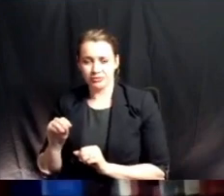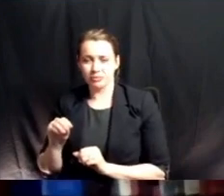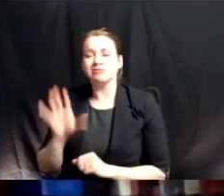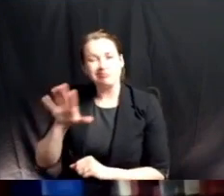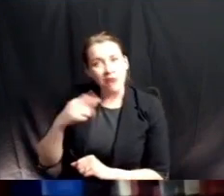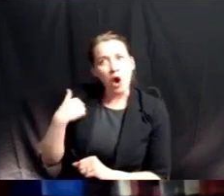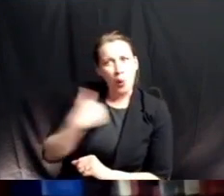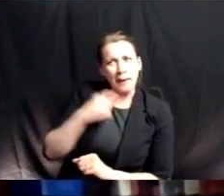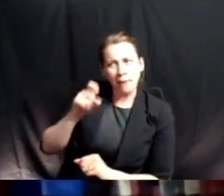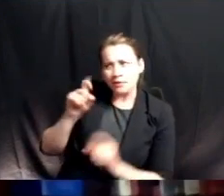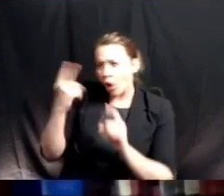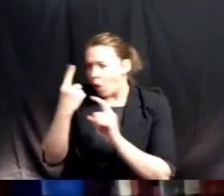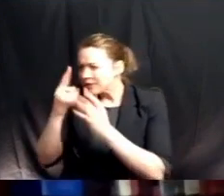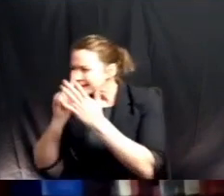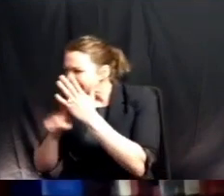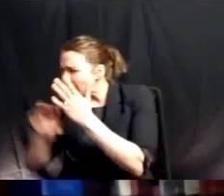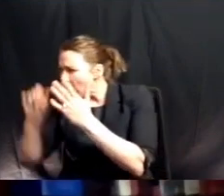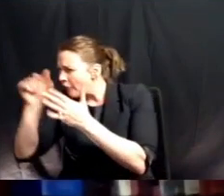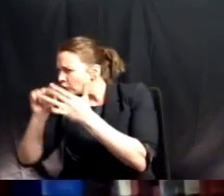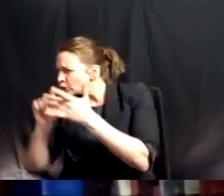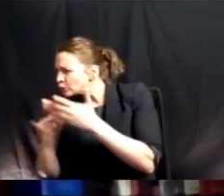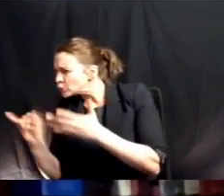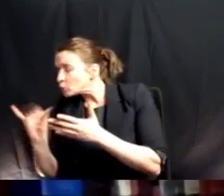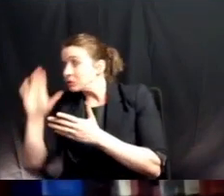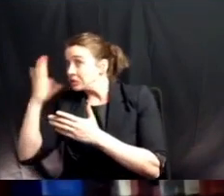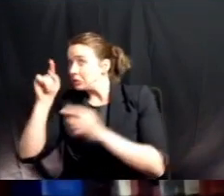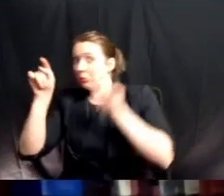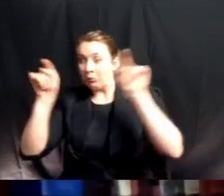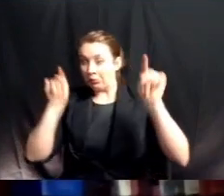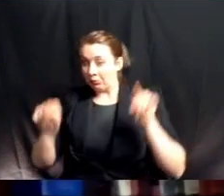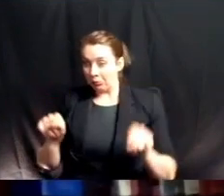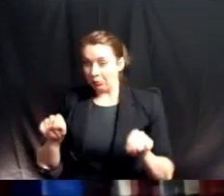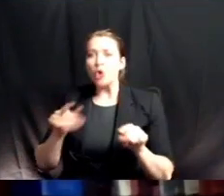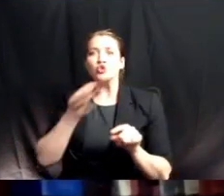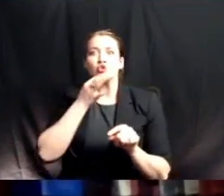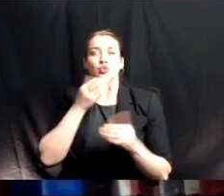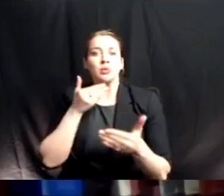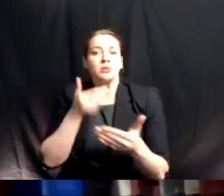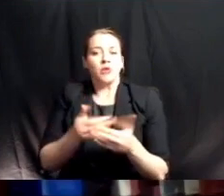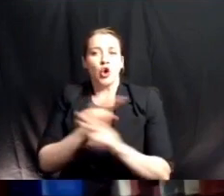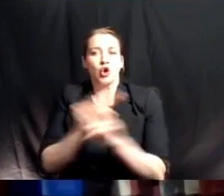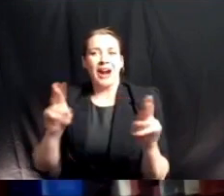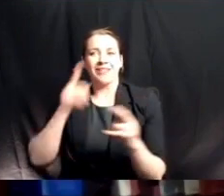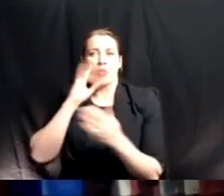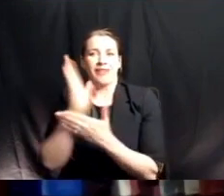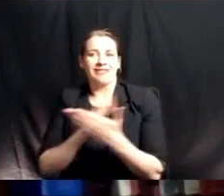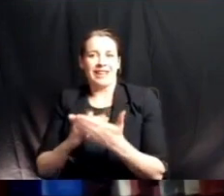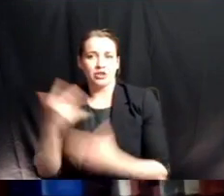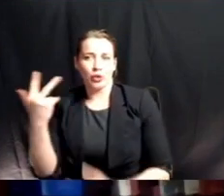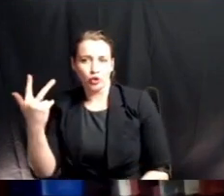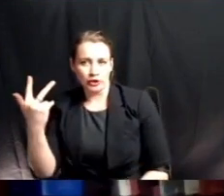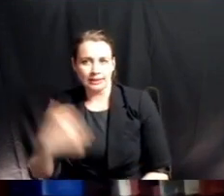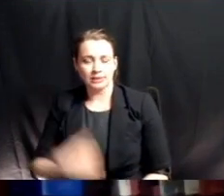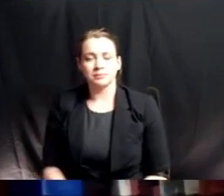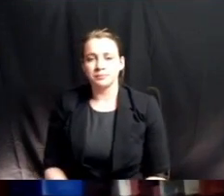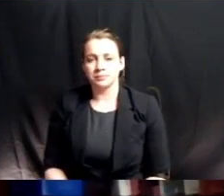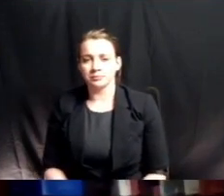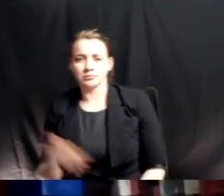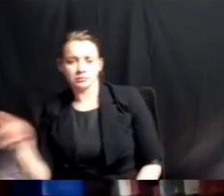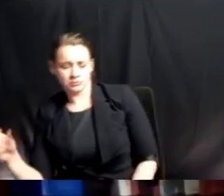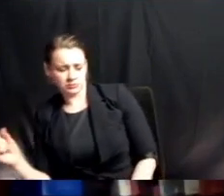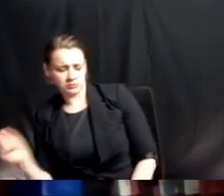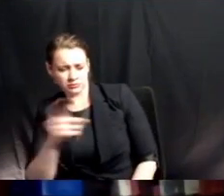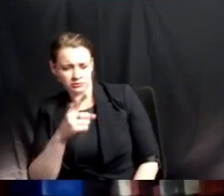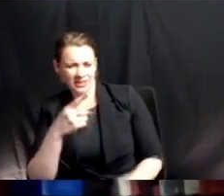like they're all on track to meet the other marks too, to move into phase 3. This question's from Molly Parker from the Southern